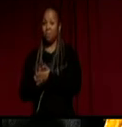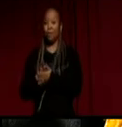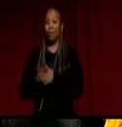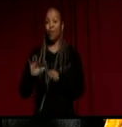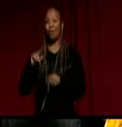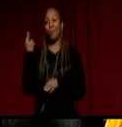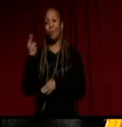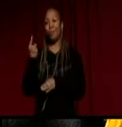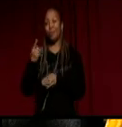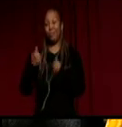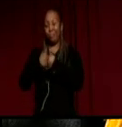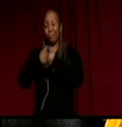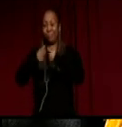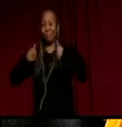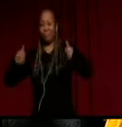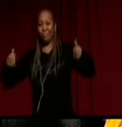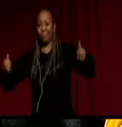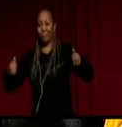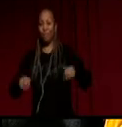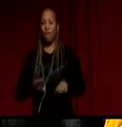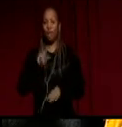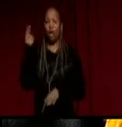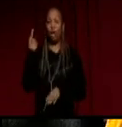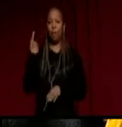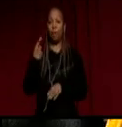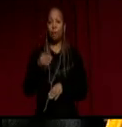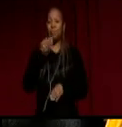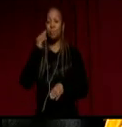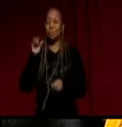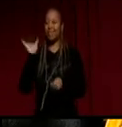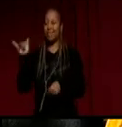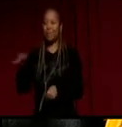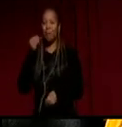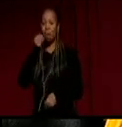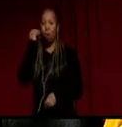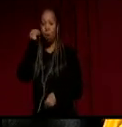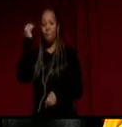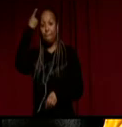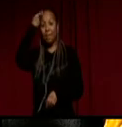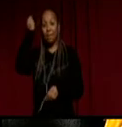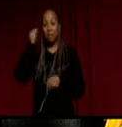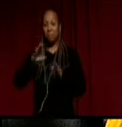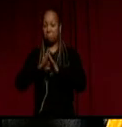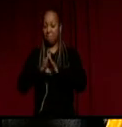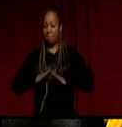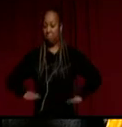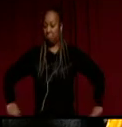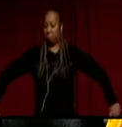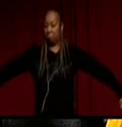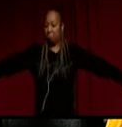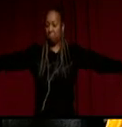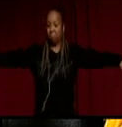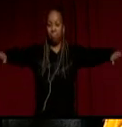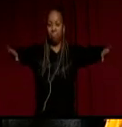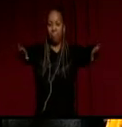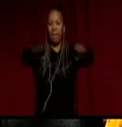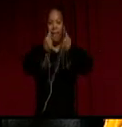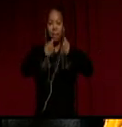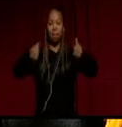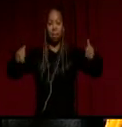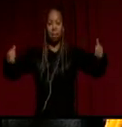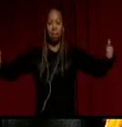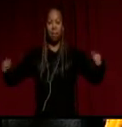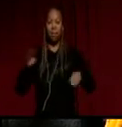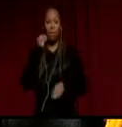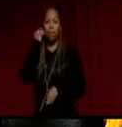already with social distancing. You are already with stay at home because you have an acre of land around your house. So the people who